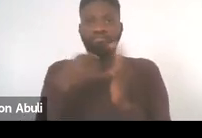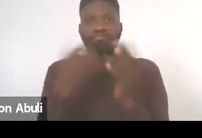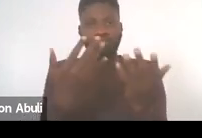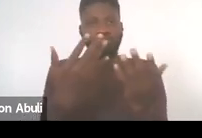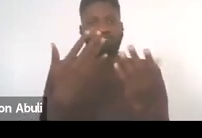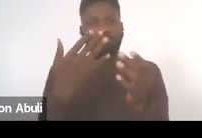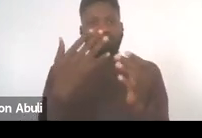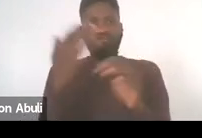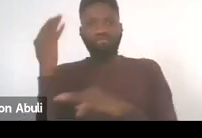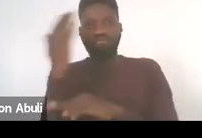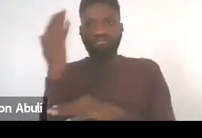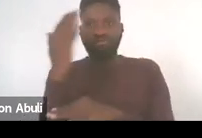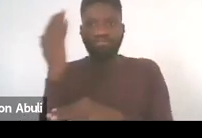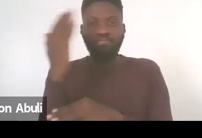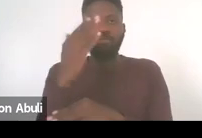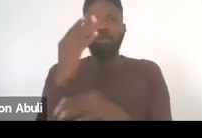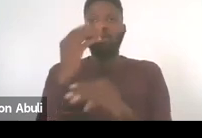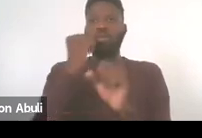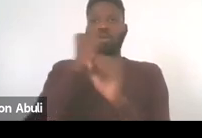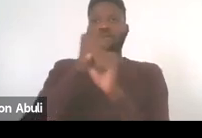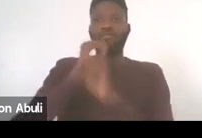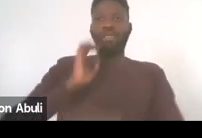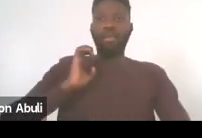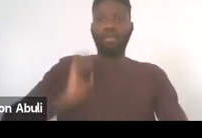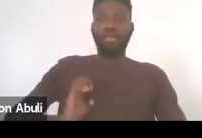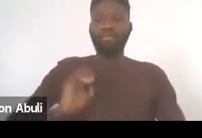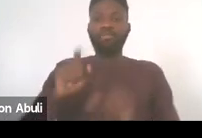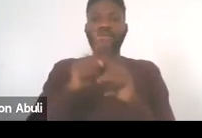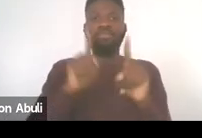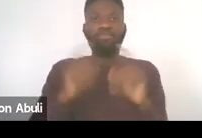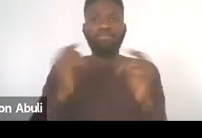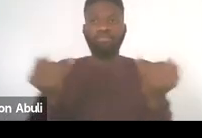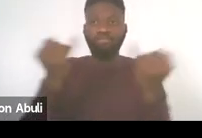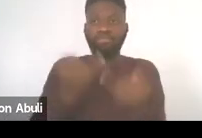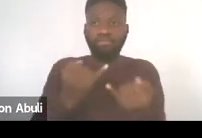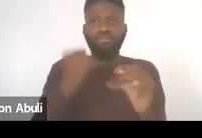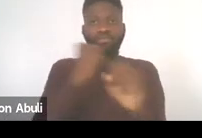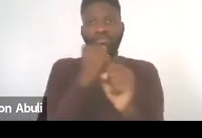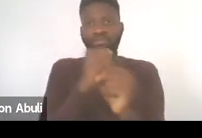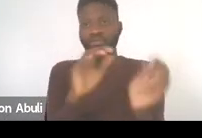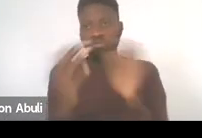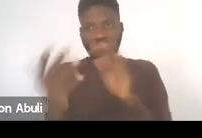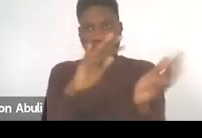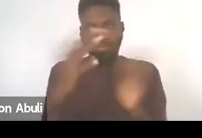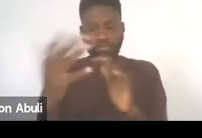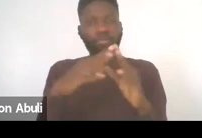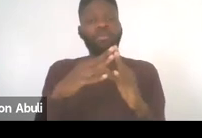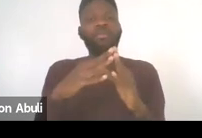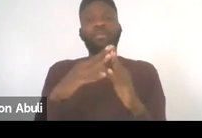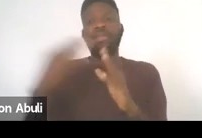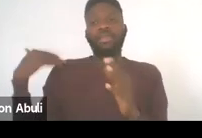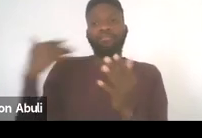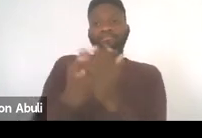through the work ethics and the whole introduction to the world of work. So for the last 2 weeks, we've